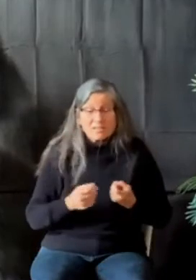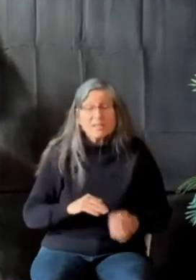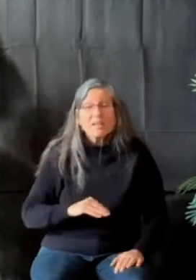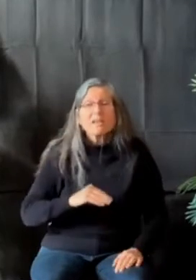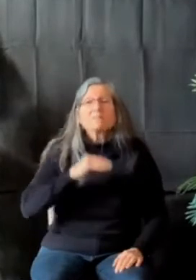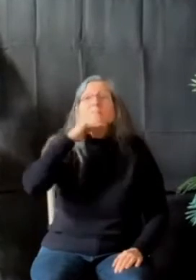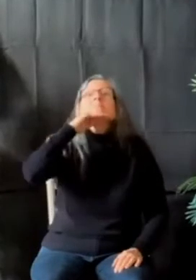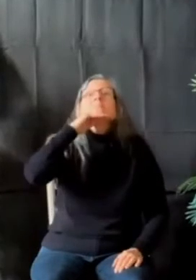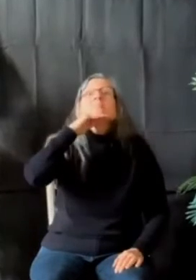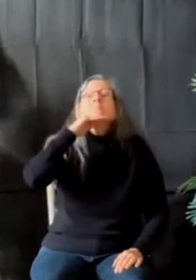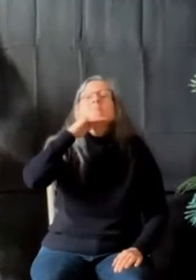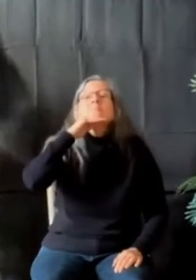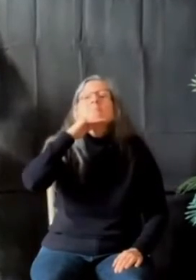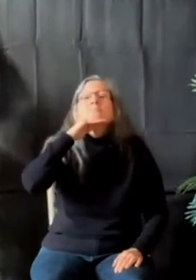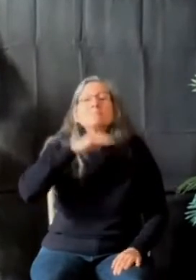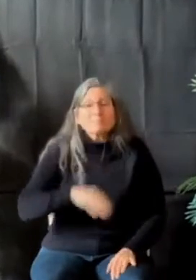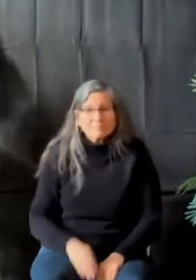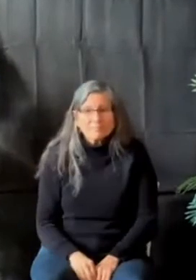our chin.